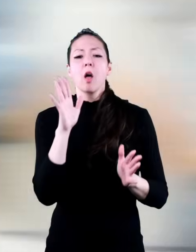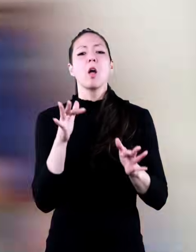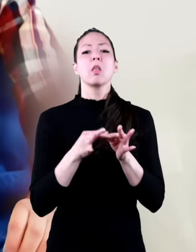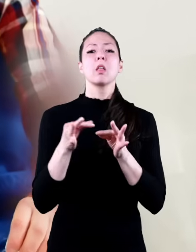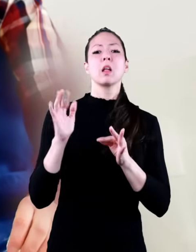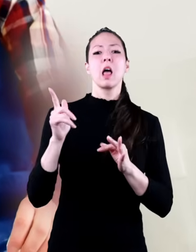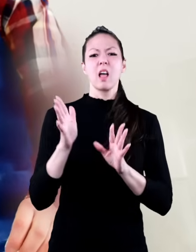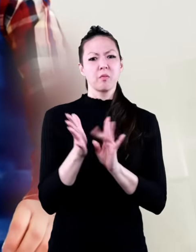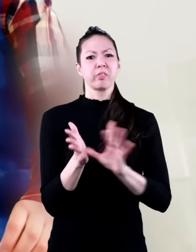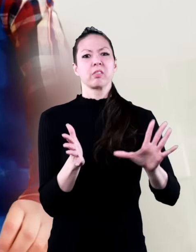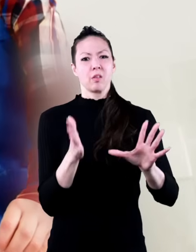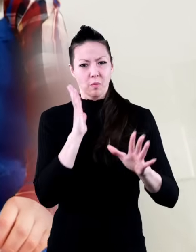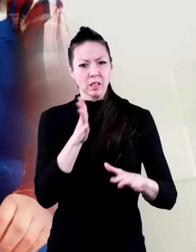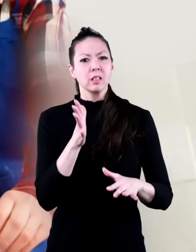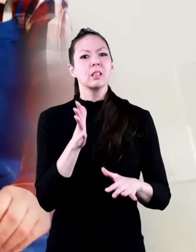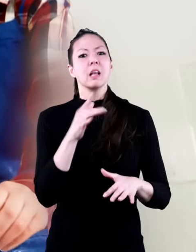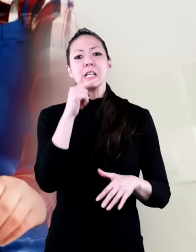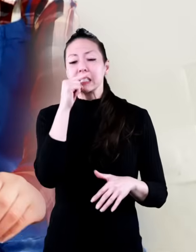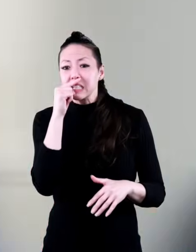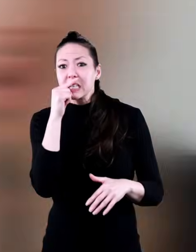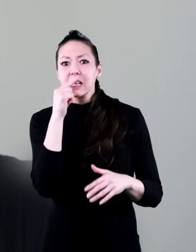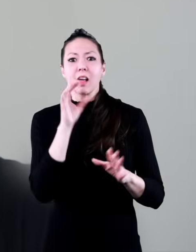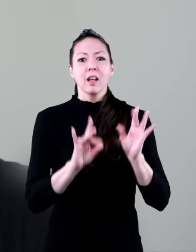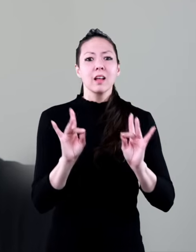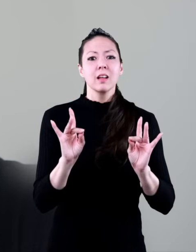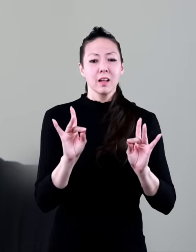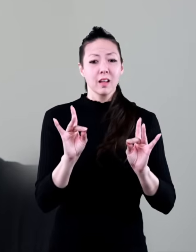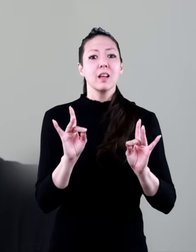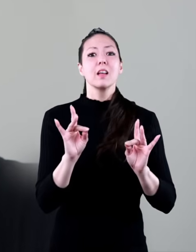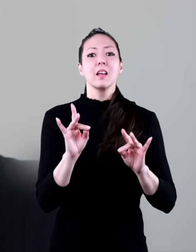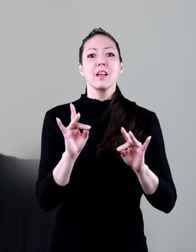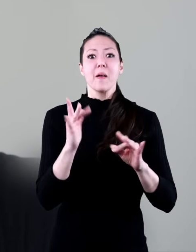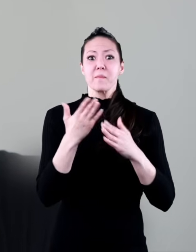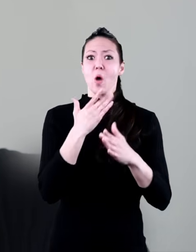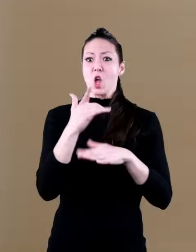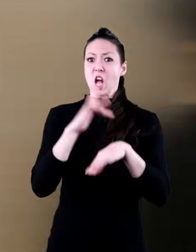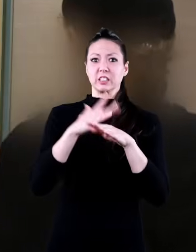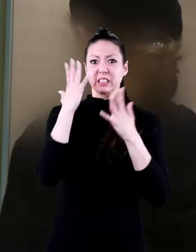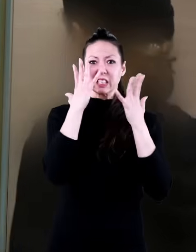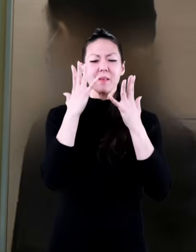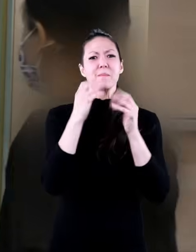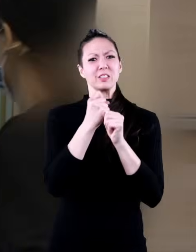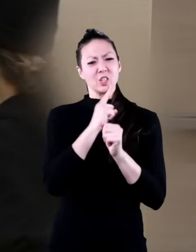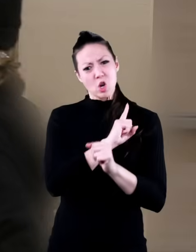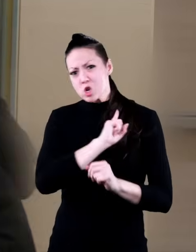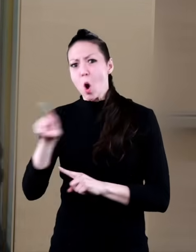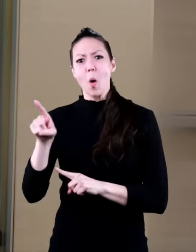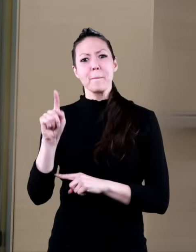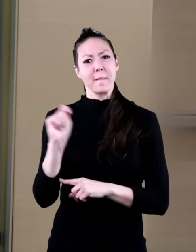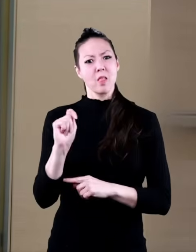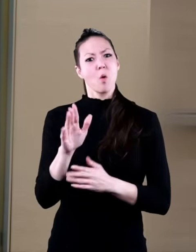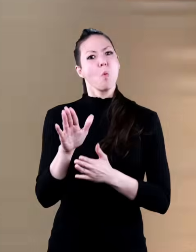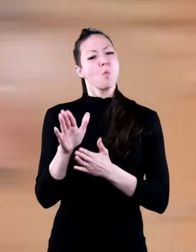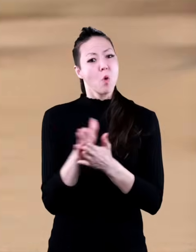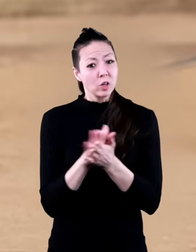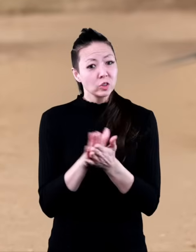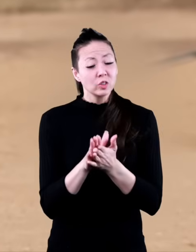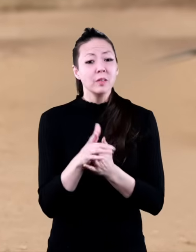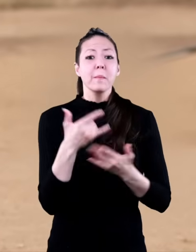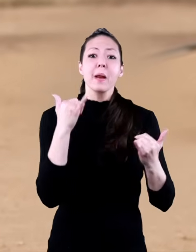before you eat or make meals before you touch your face and after using the bathroom